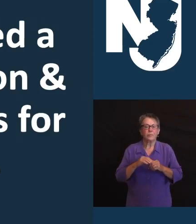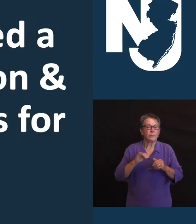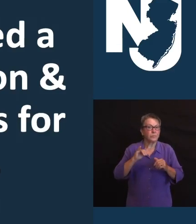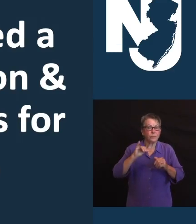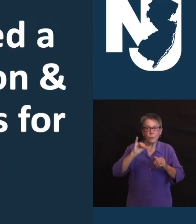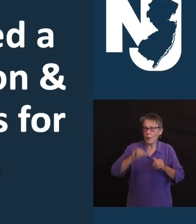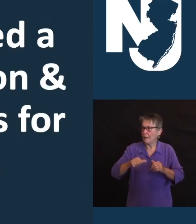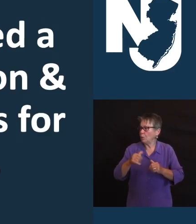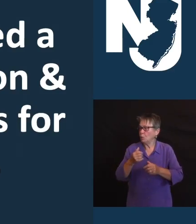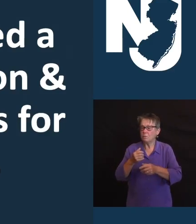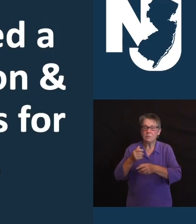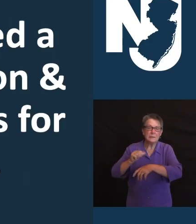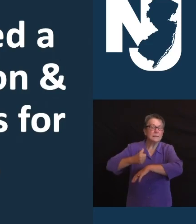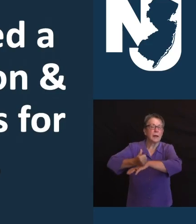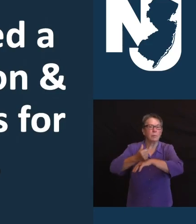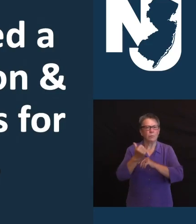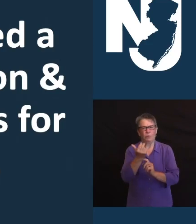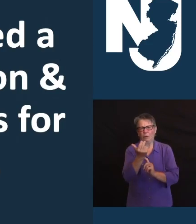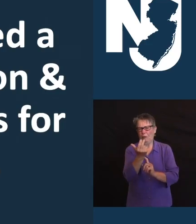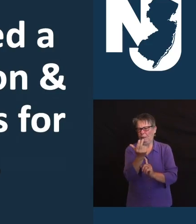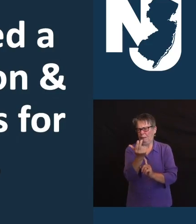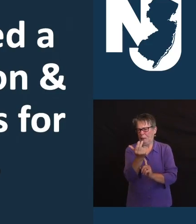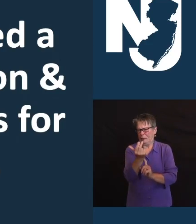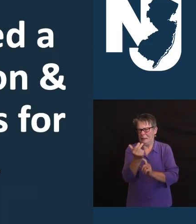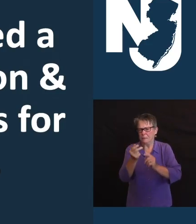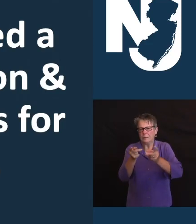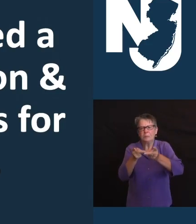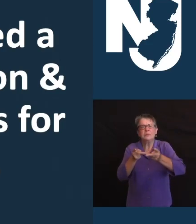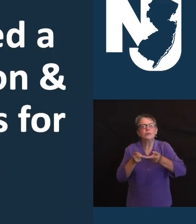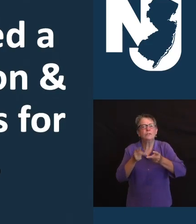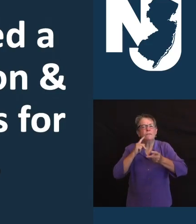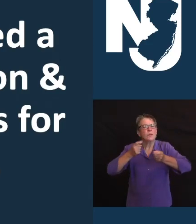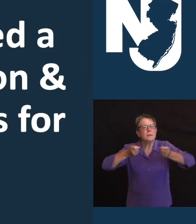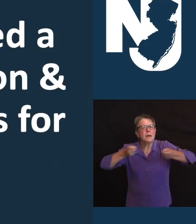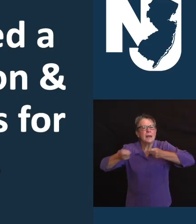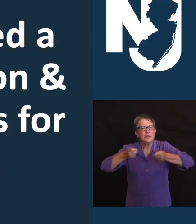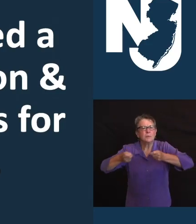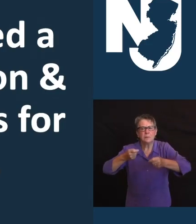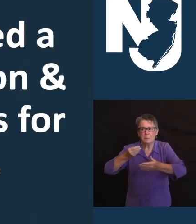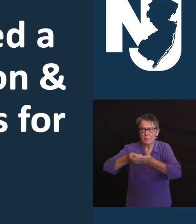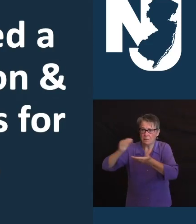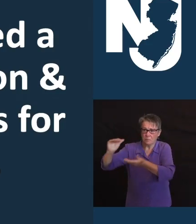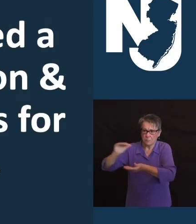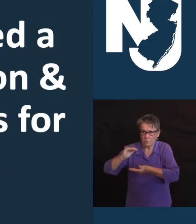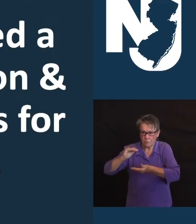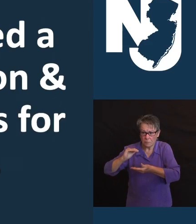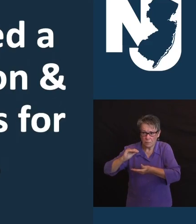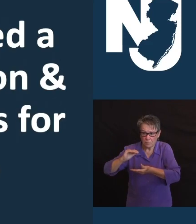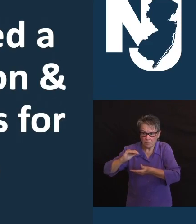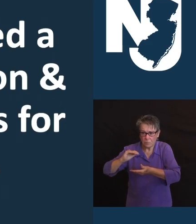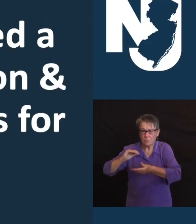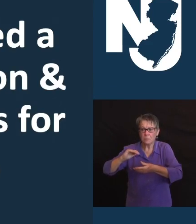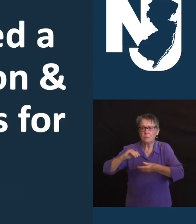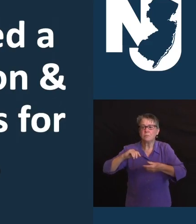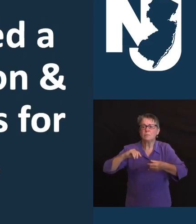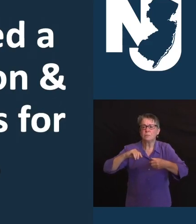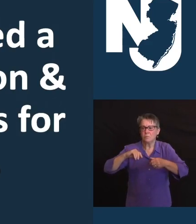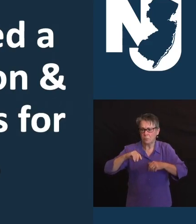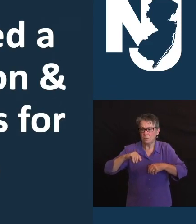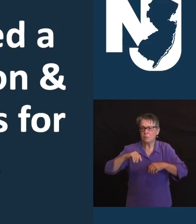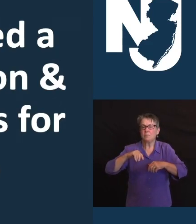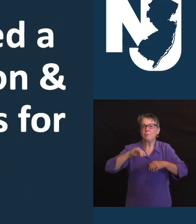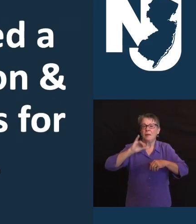declaration for the following counties: Atlantic, Bergen, Burlington, Cape May, Cumberland,